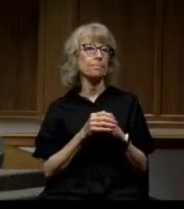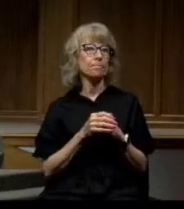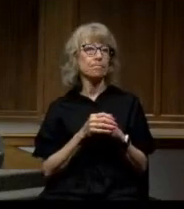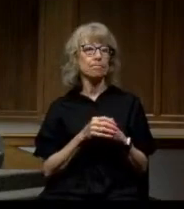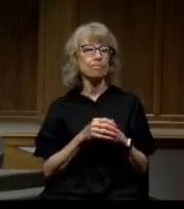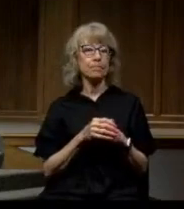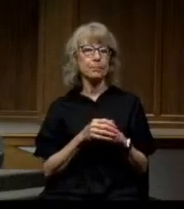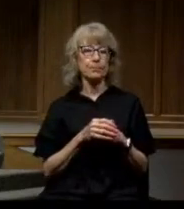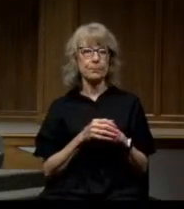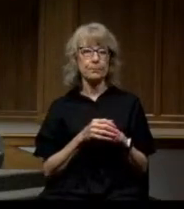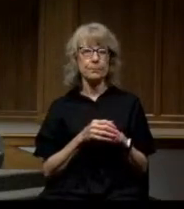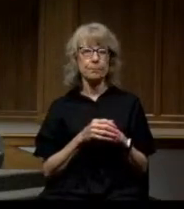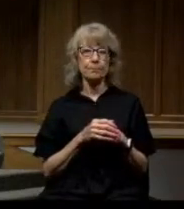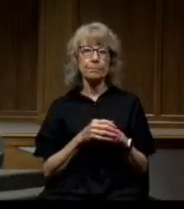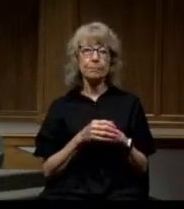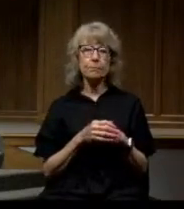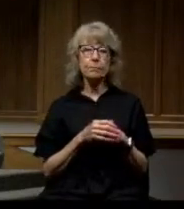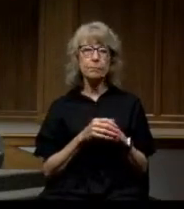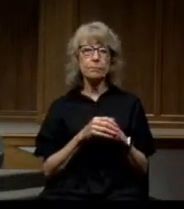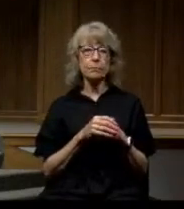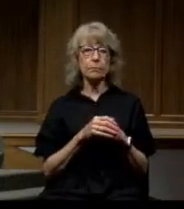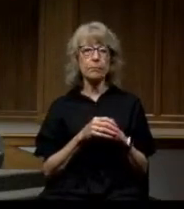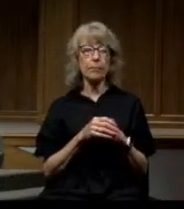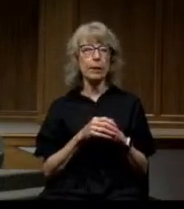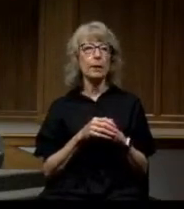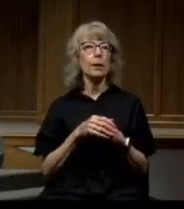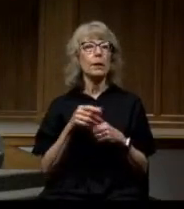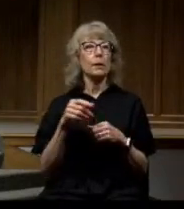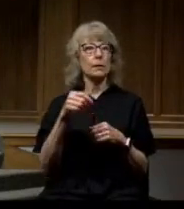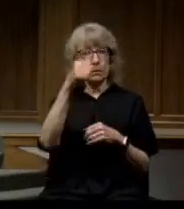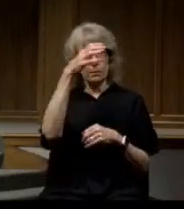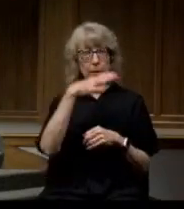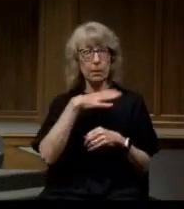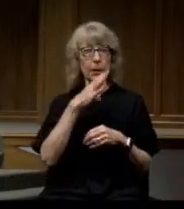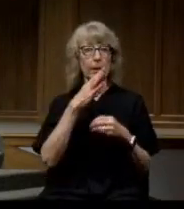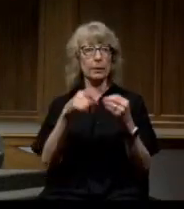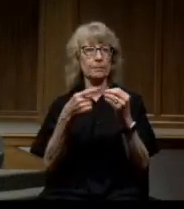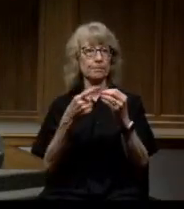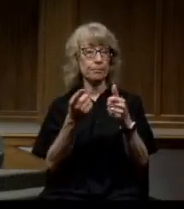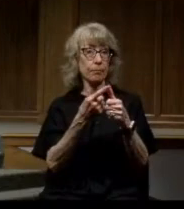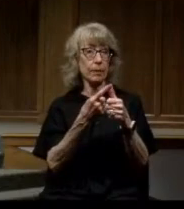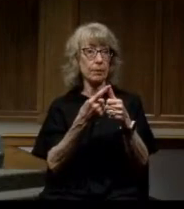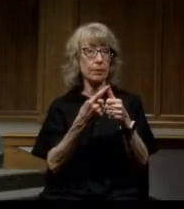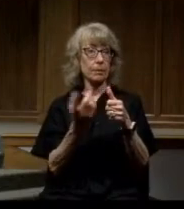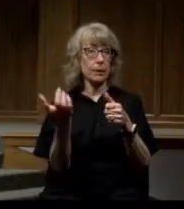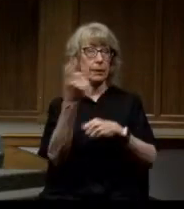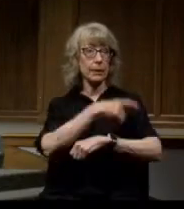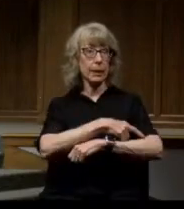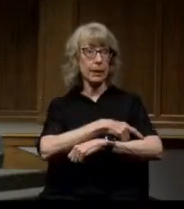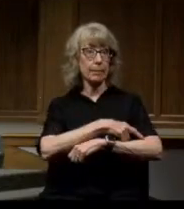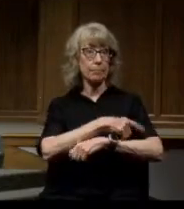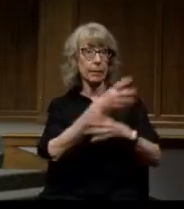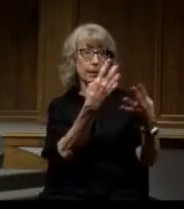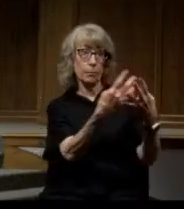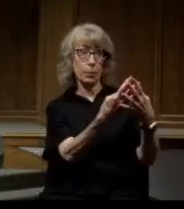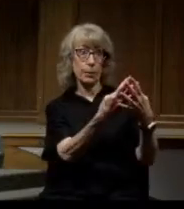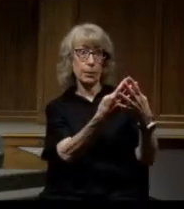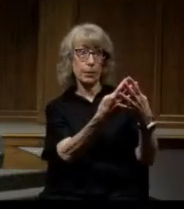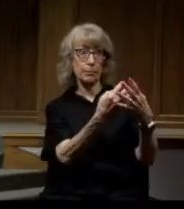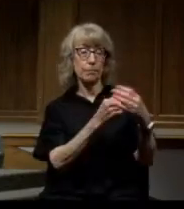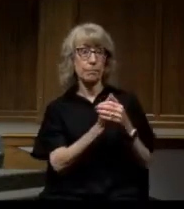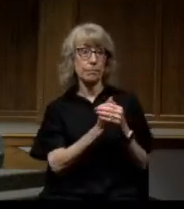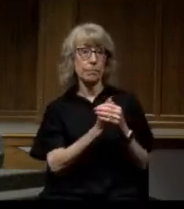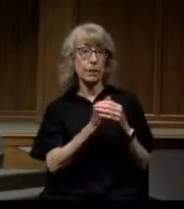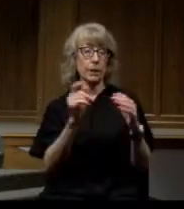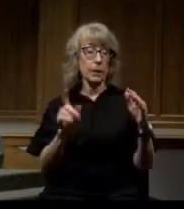pretty remarkable things happened in those 30 years. He talks about the very first day he got to jail, and it was about midnight, and all the other inmates started